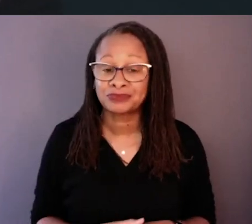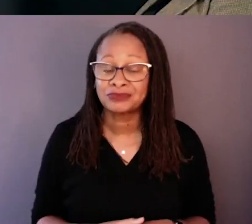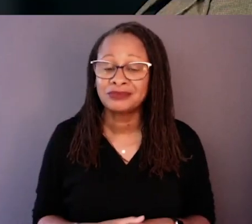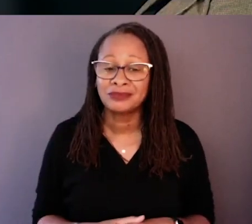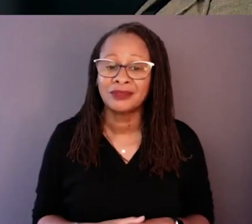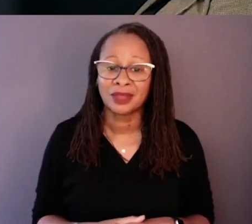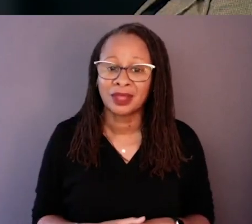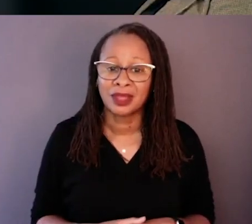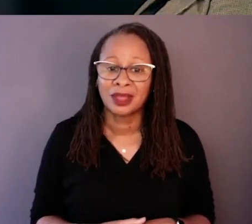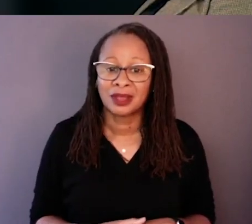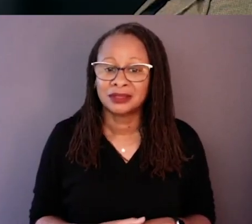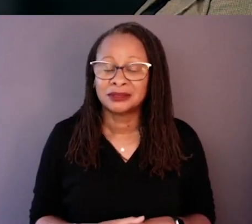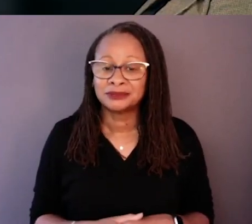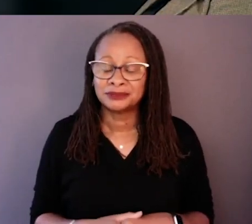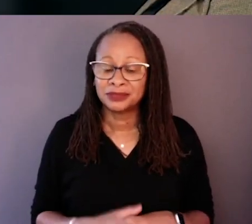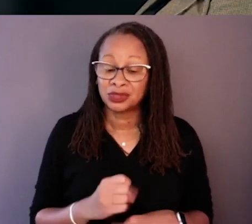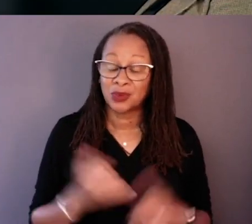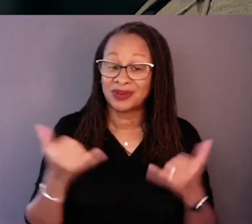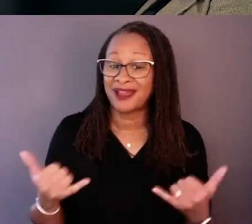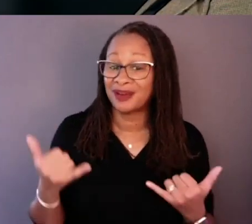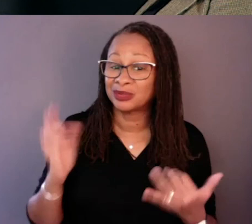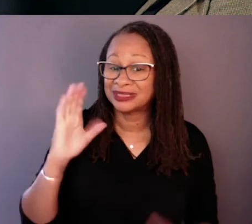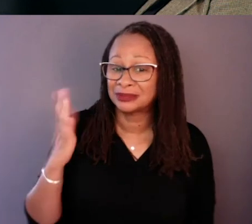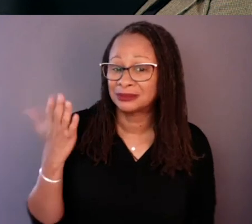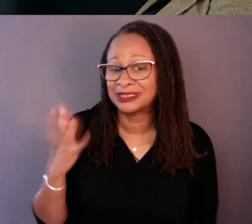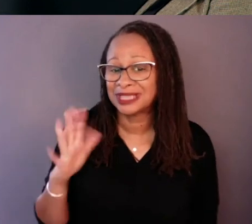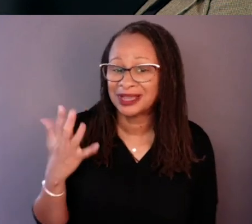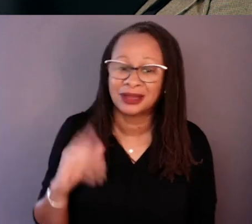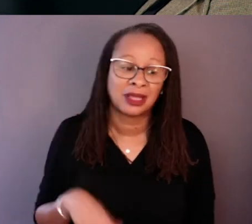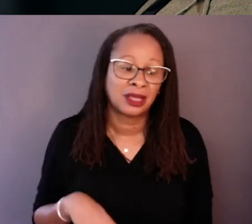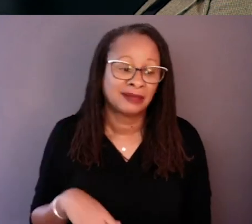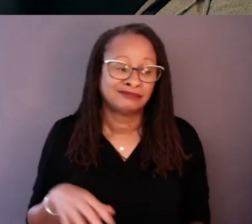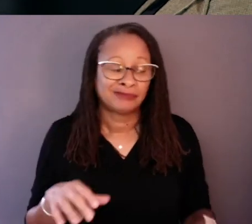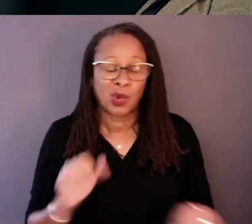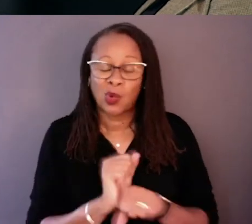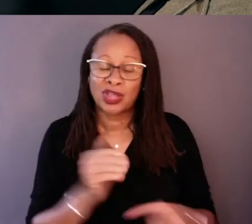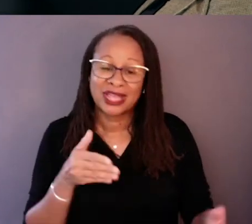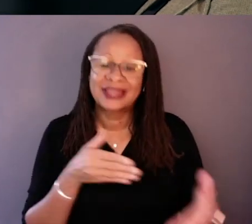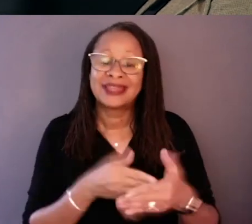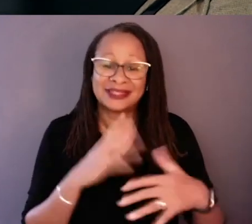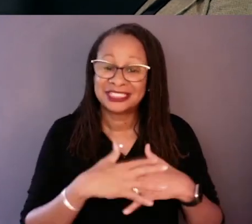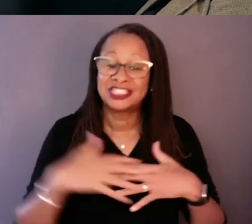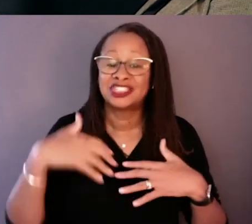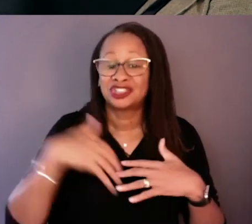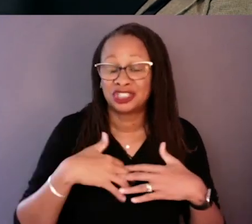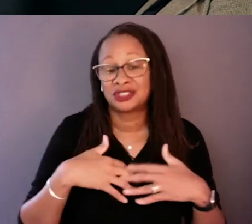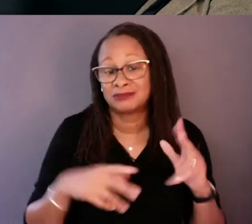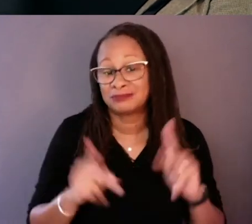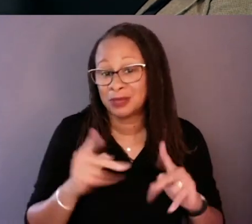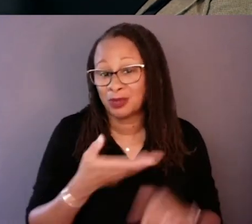this indigenous affairs bureau nowadays, it's kind of acting, working against indigenous peoples, unfortunately. But of